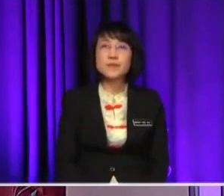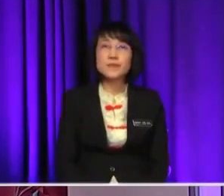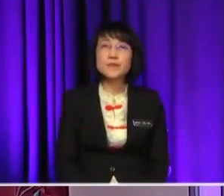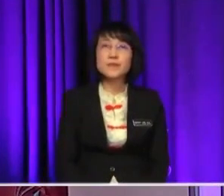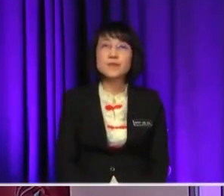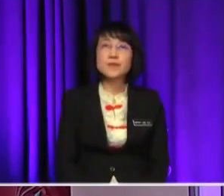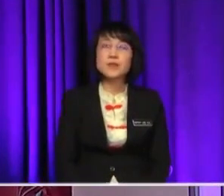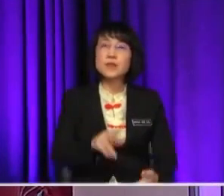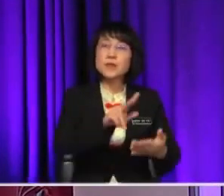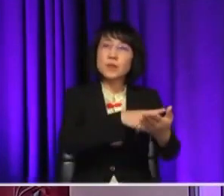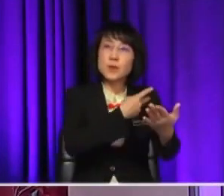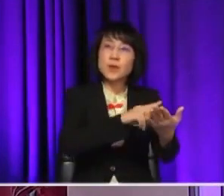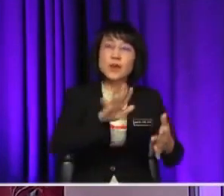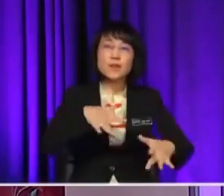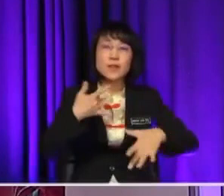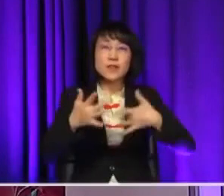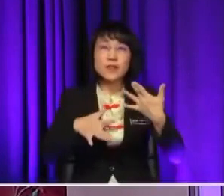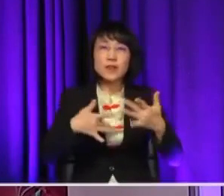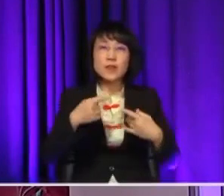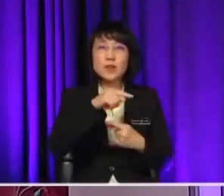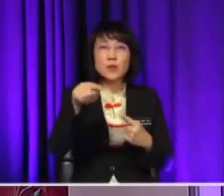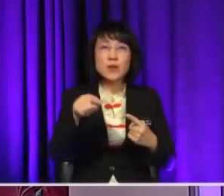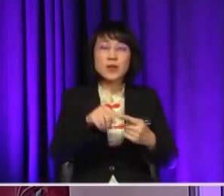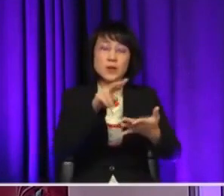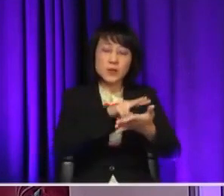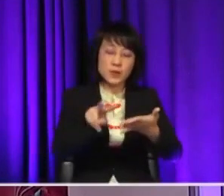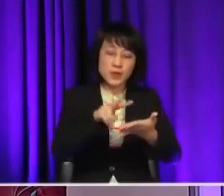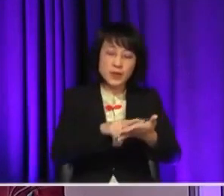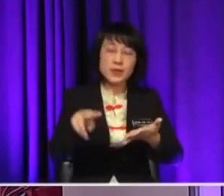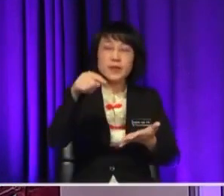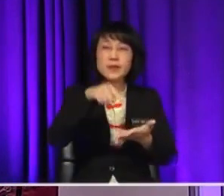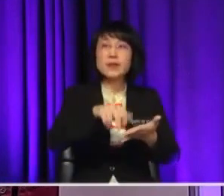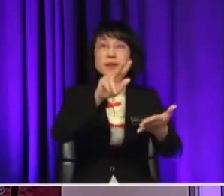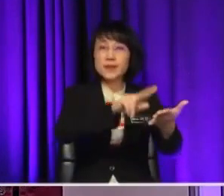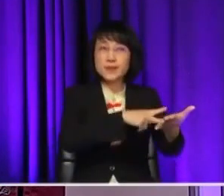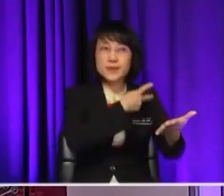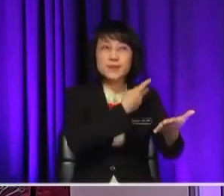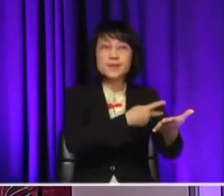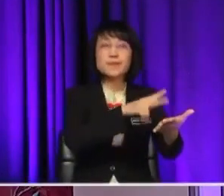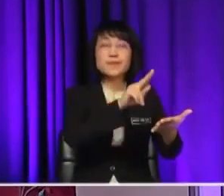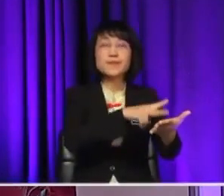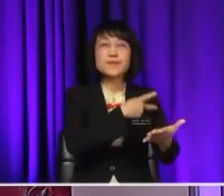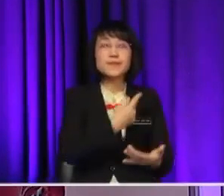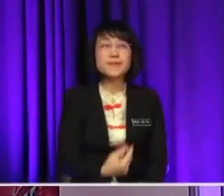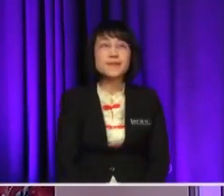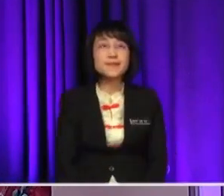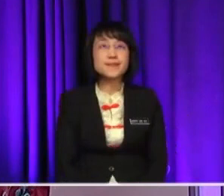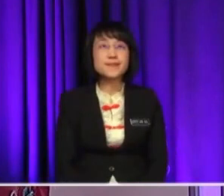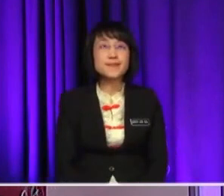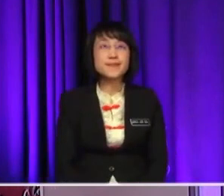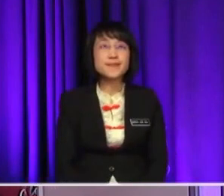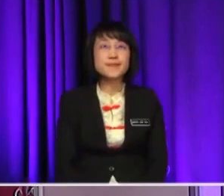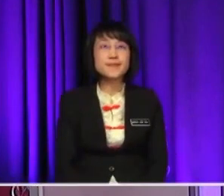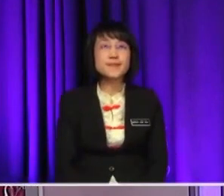the poet, is feeling when they read this particular poem. Okay. Yeah. So now another thing